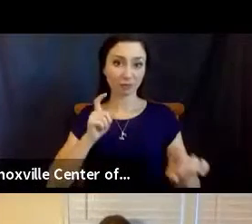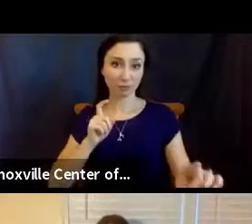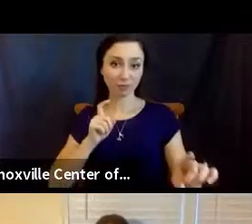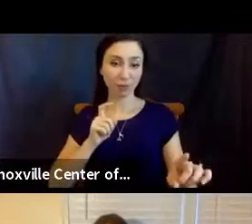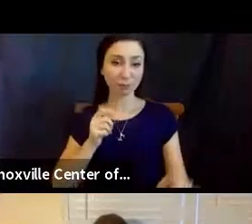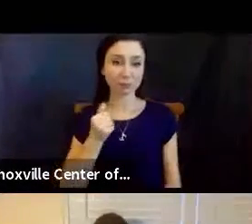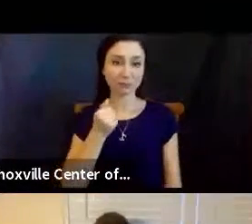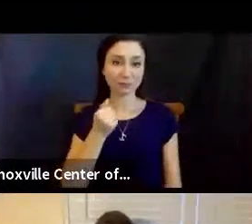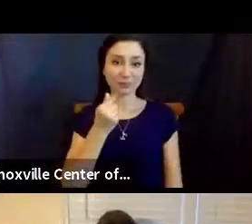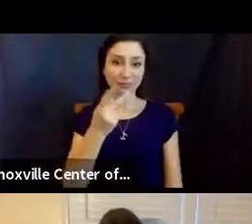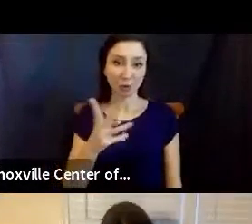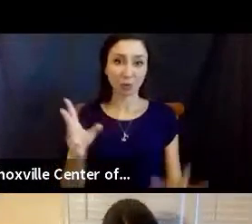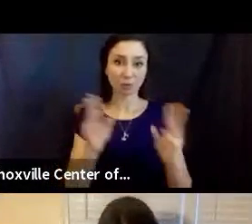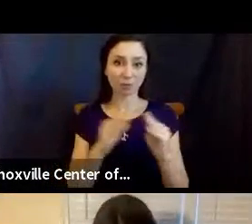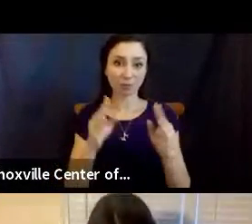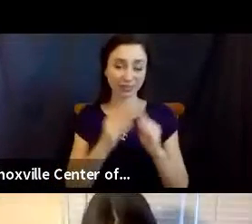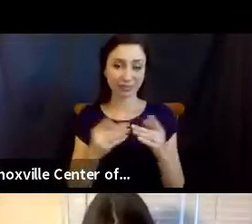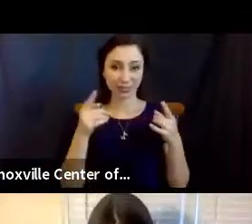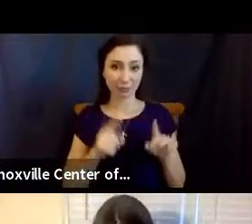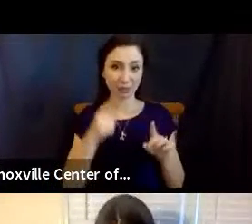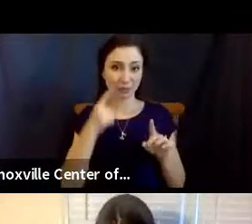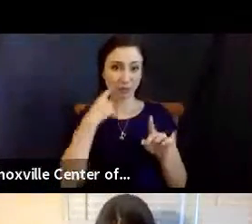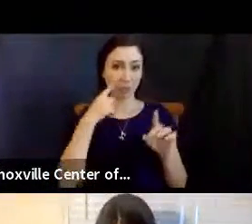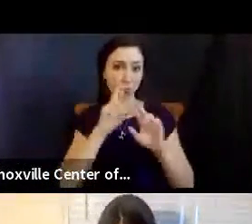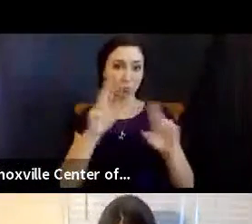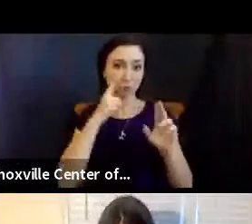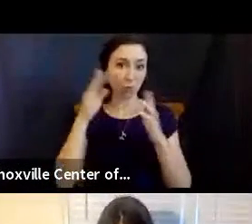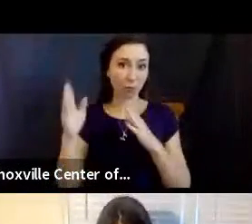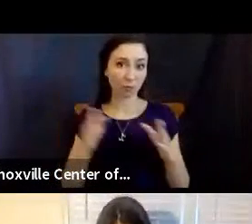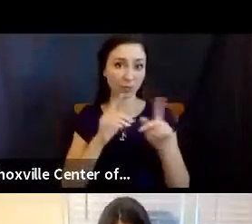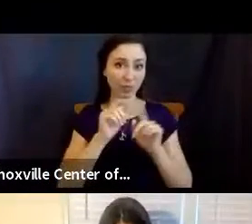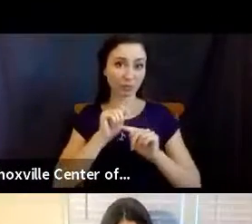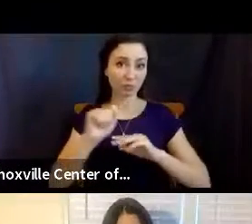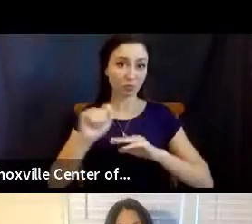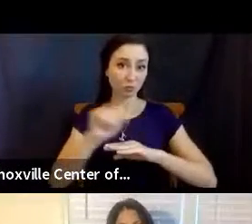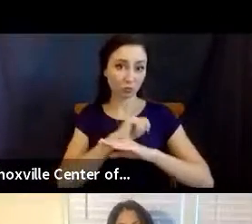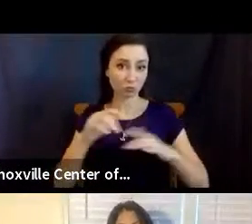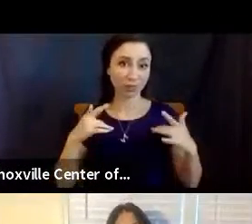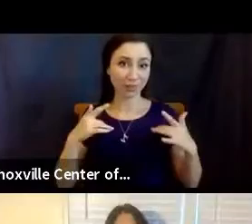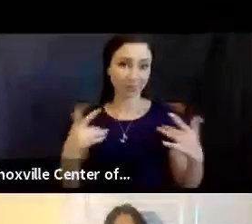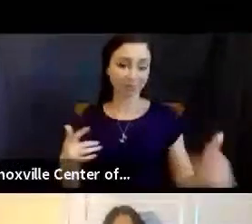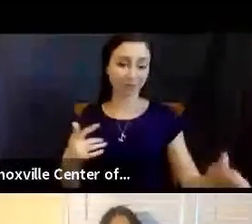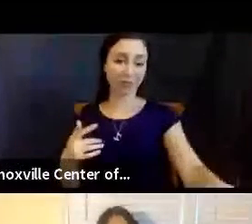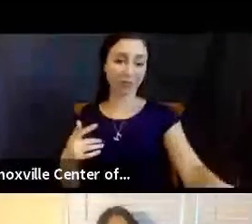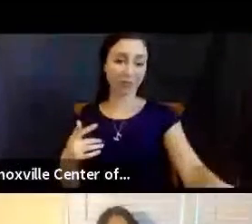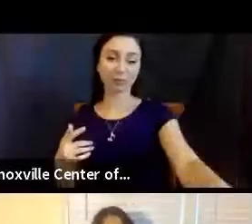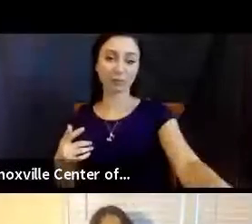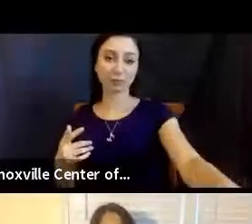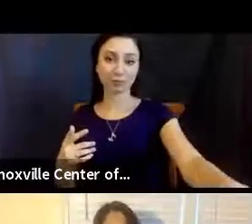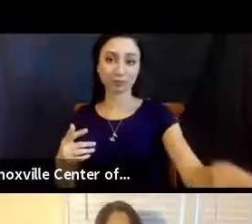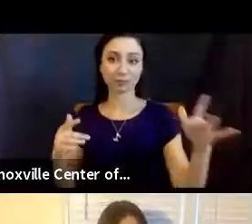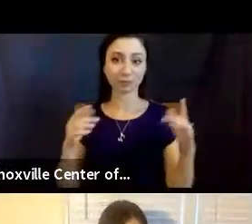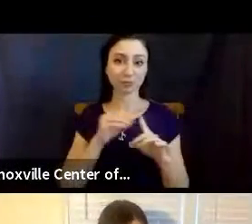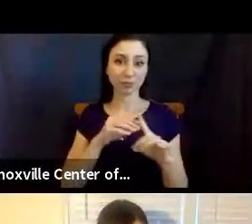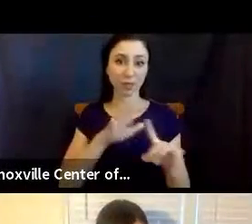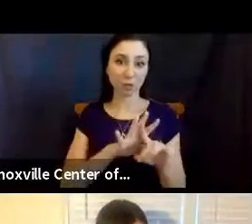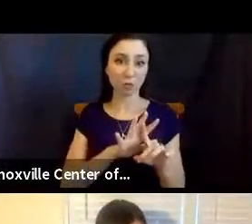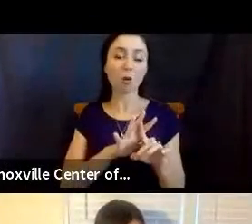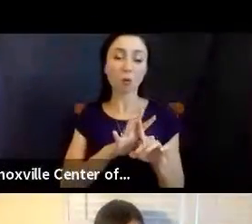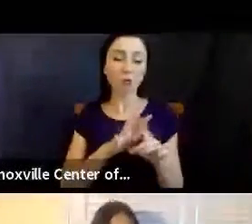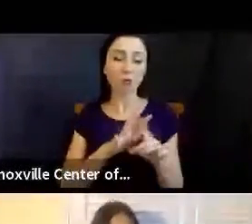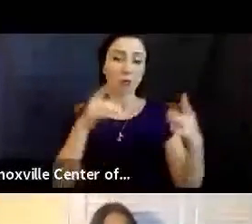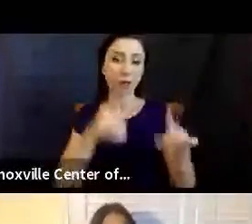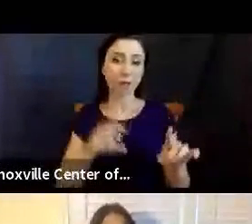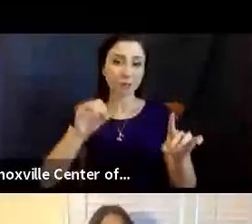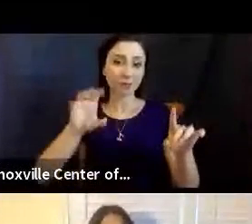several meetings that occurred in preparation for a planned training event. The exposure took place during those meetings on October the